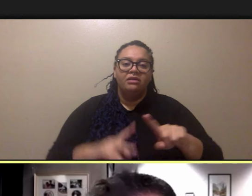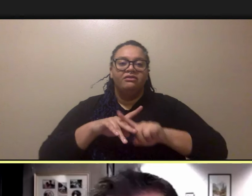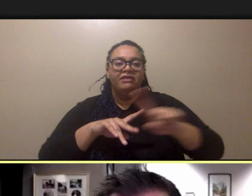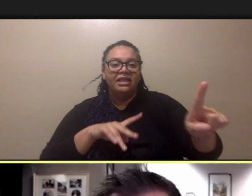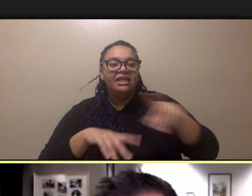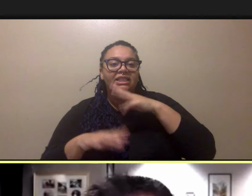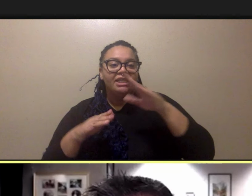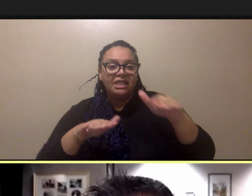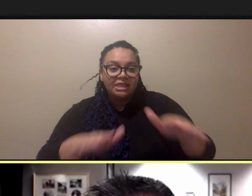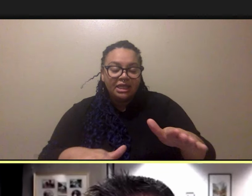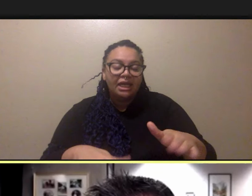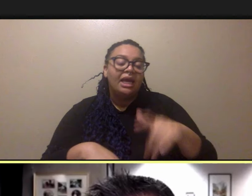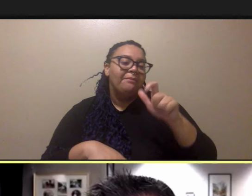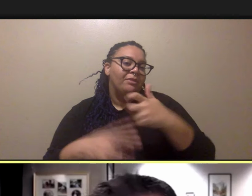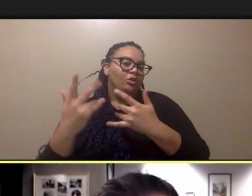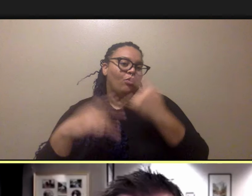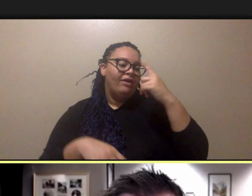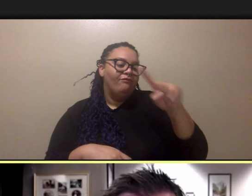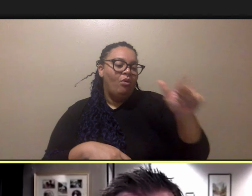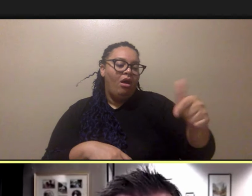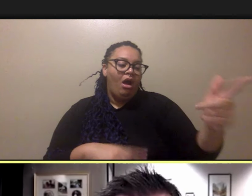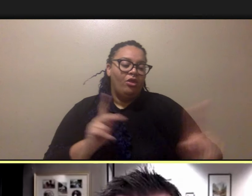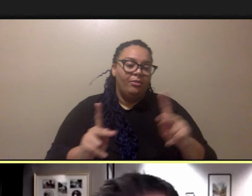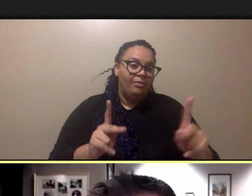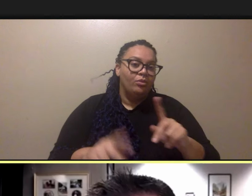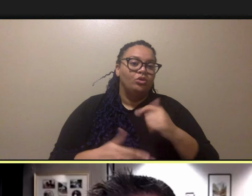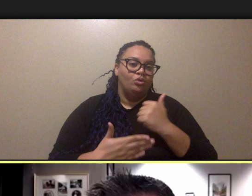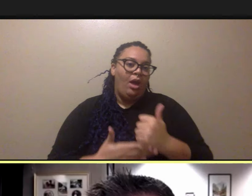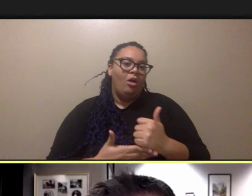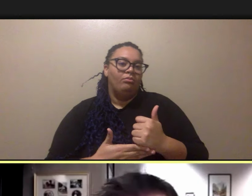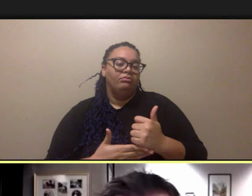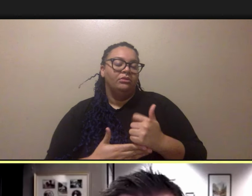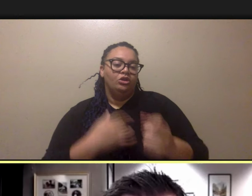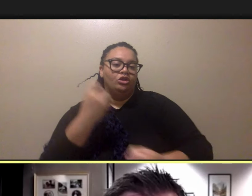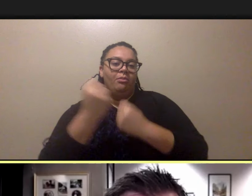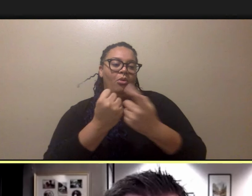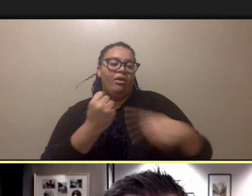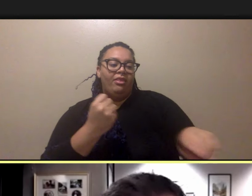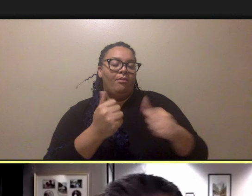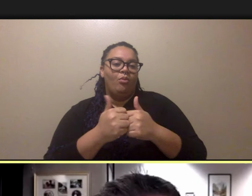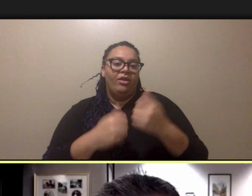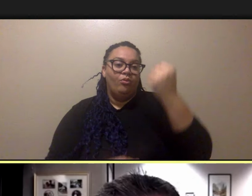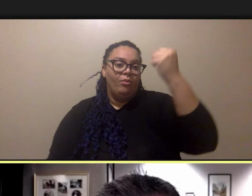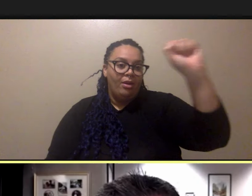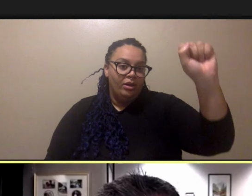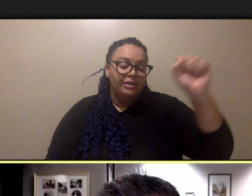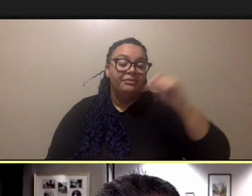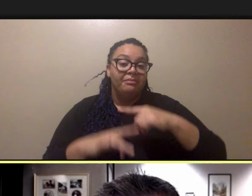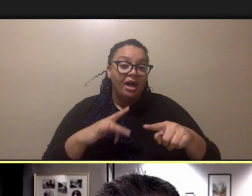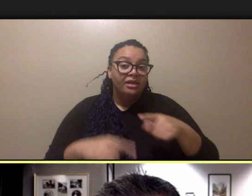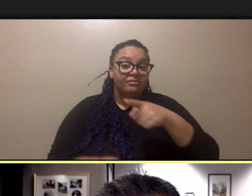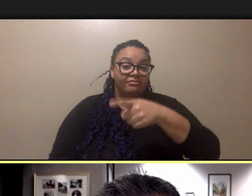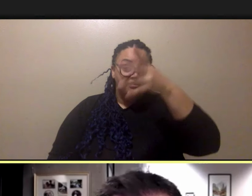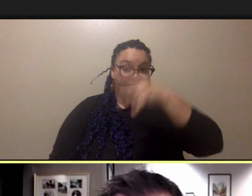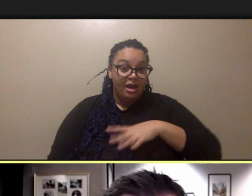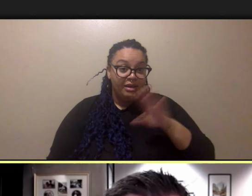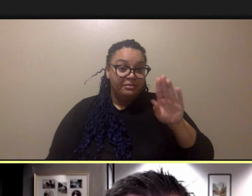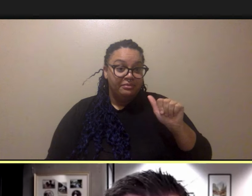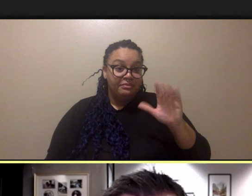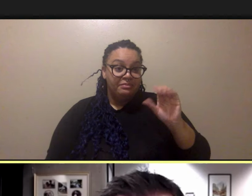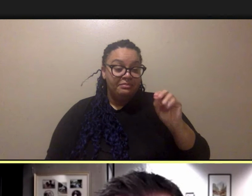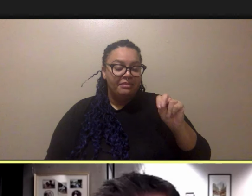to push the rebellion back. Luckily for them, Bacon died of dysentery about